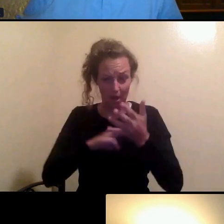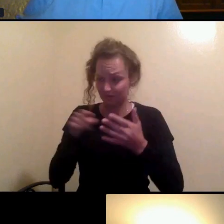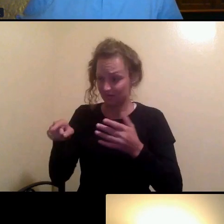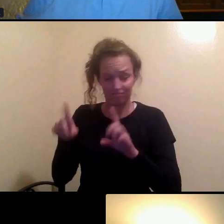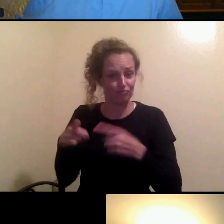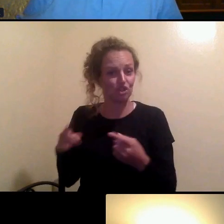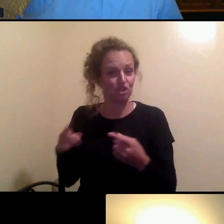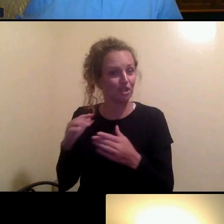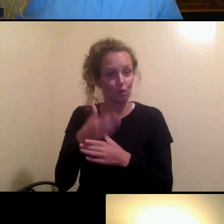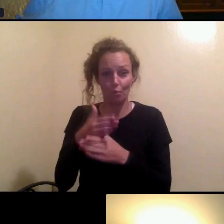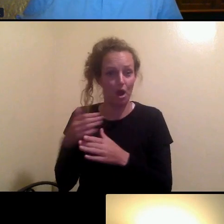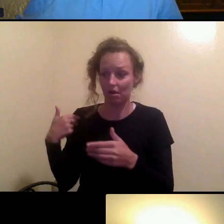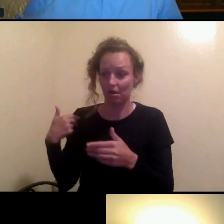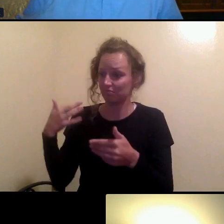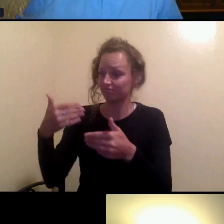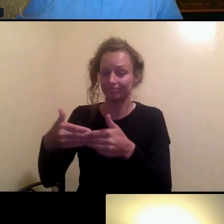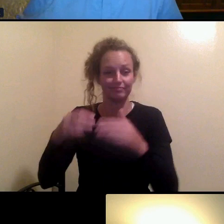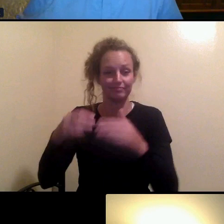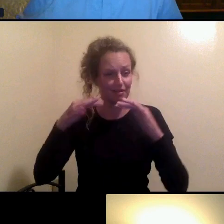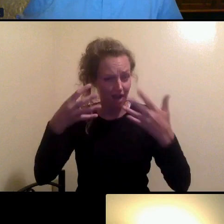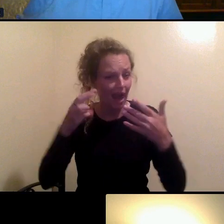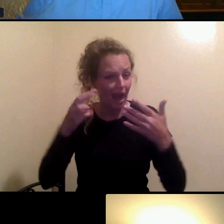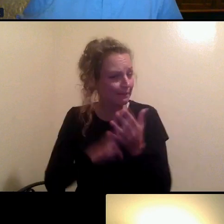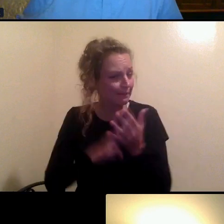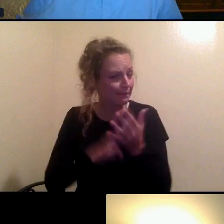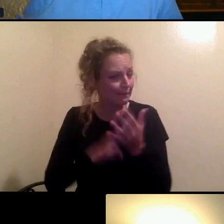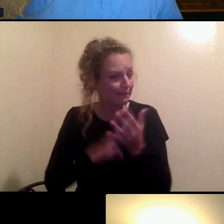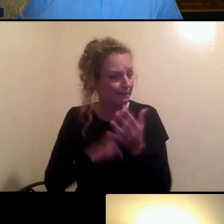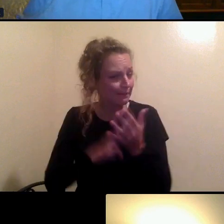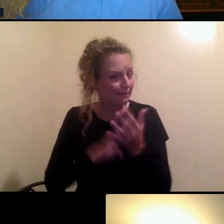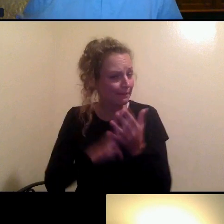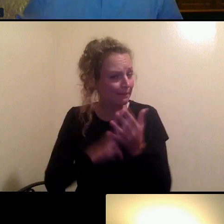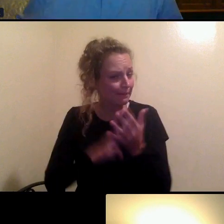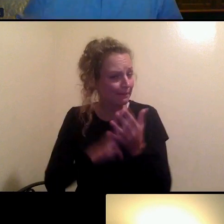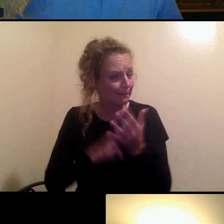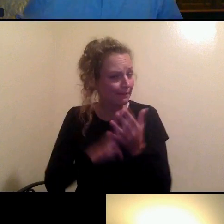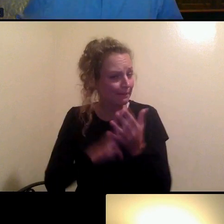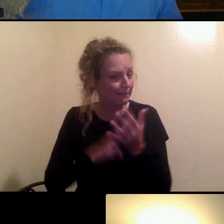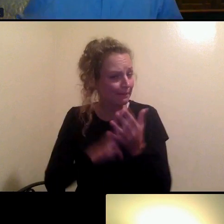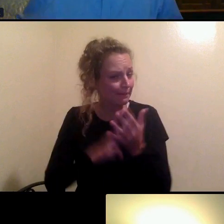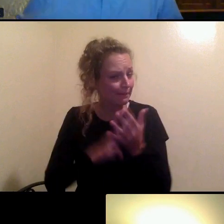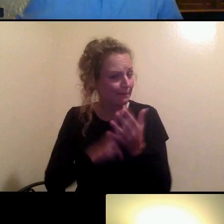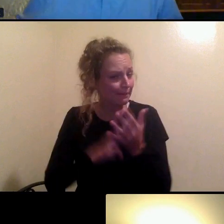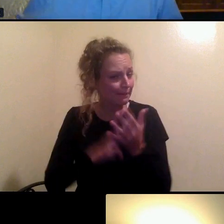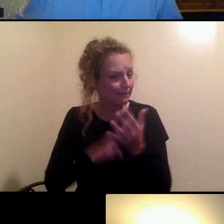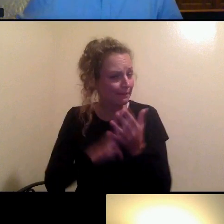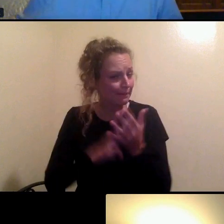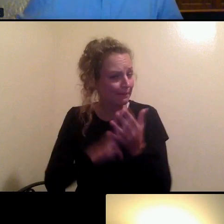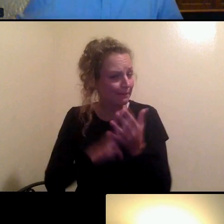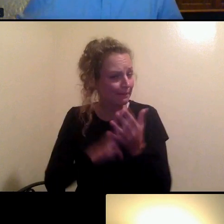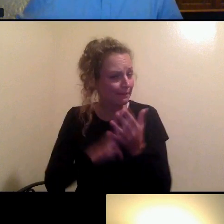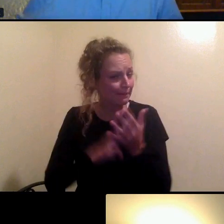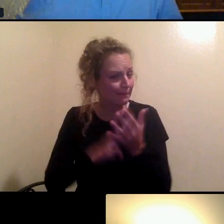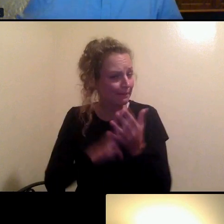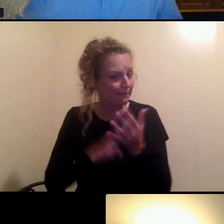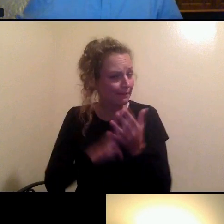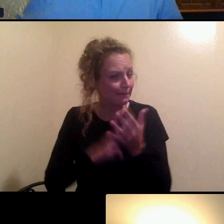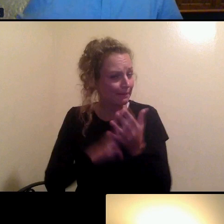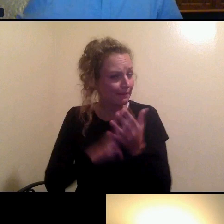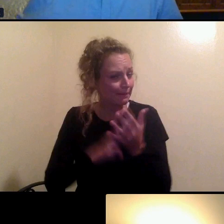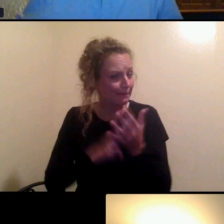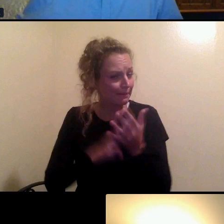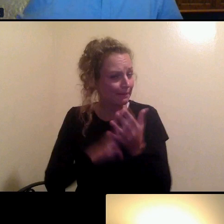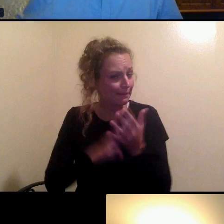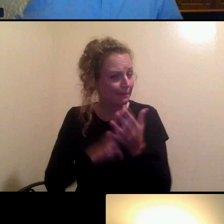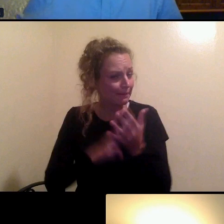9 months. So I kind of always come back to that story of Debbie. And actually, no one wanted to be Debbie. No one wanted to feel like Debbie did and feel like they were